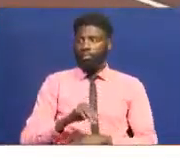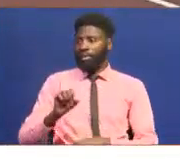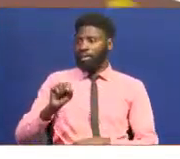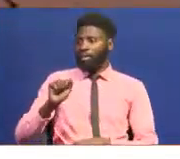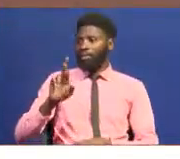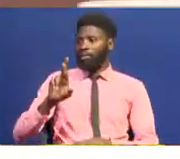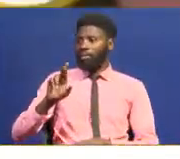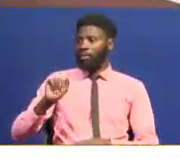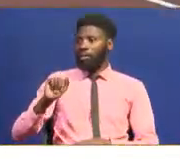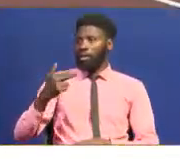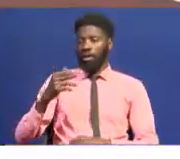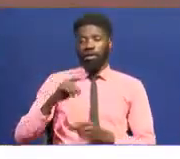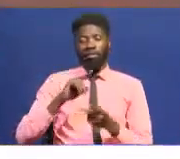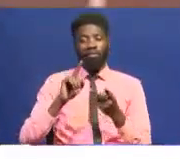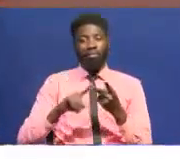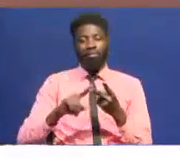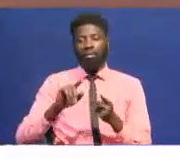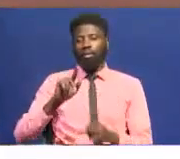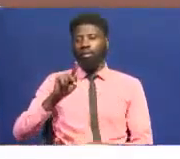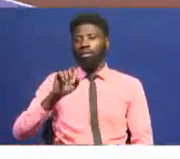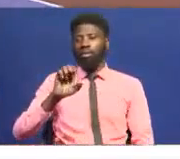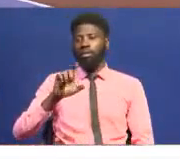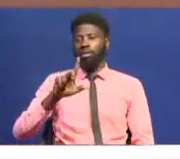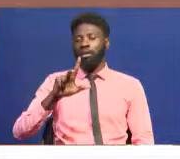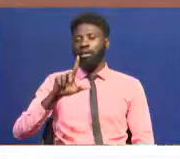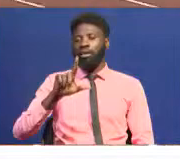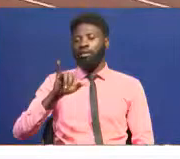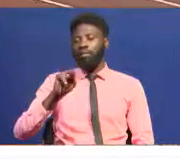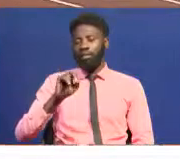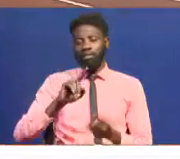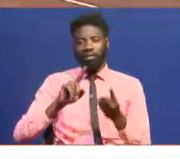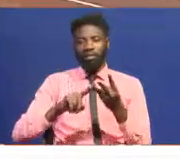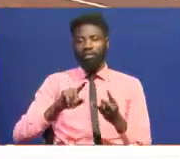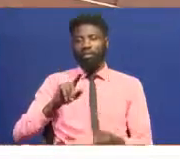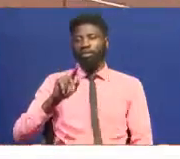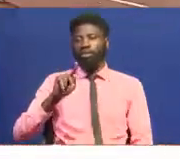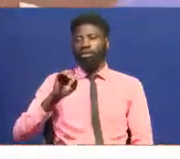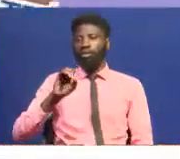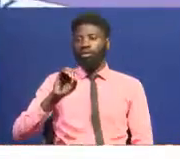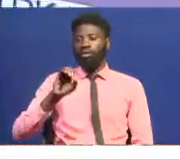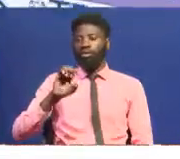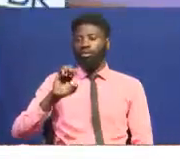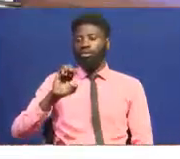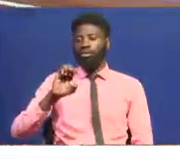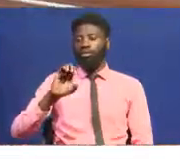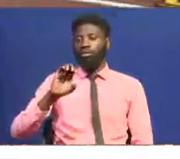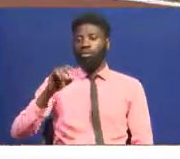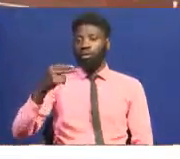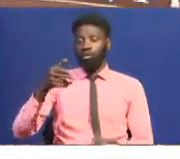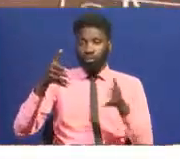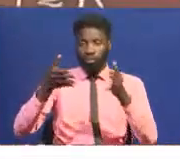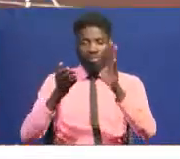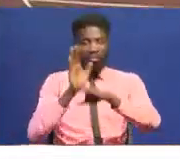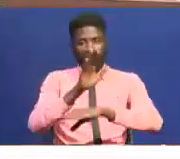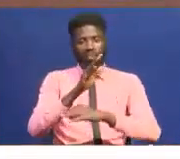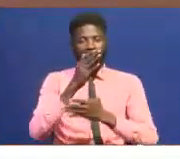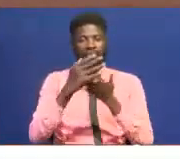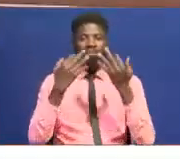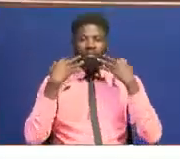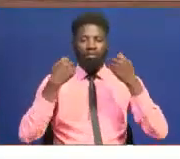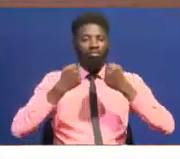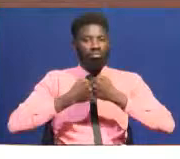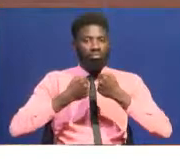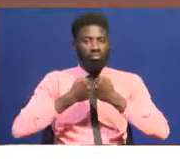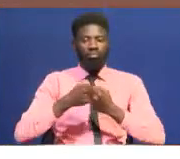Mura, Kelvin Kimutai and Fennel Koech will return to the field today in their respective semifinals,